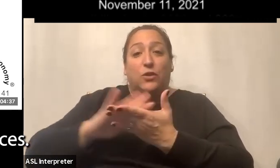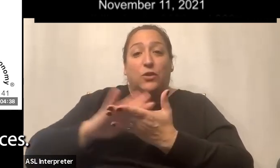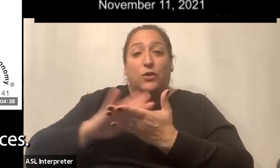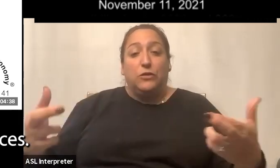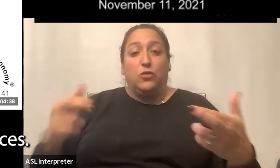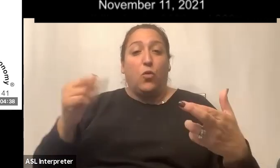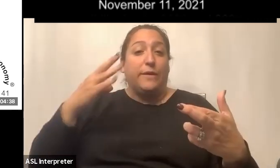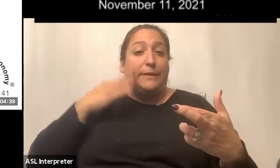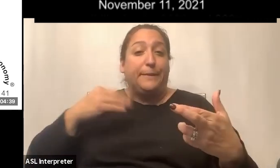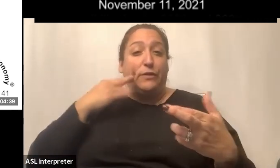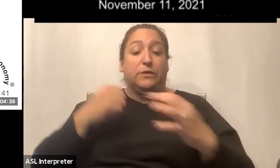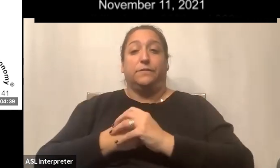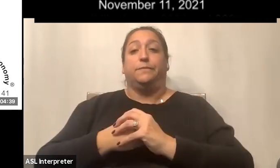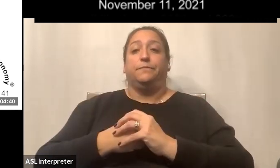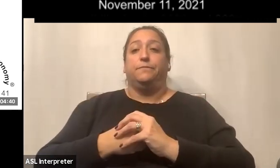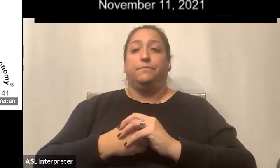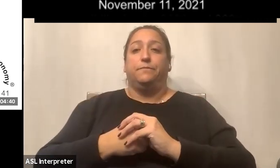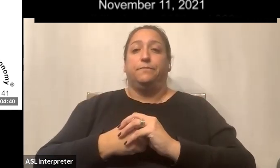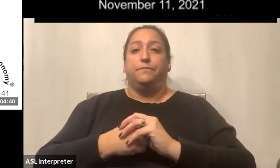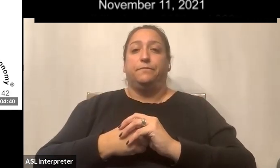or experiences?